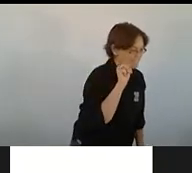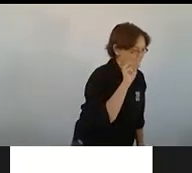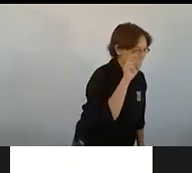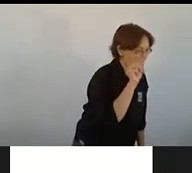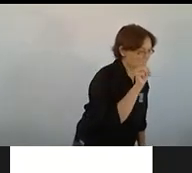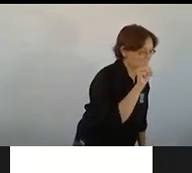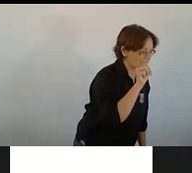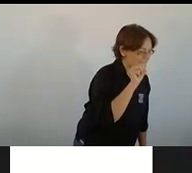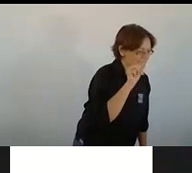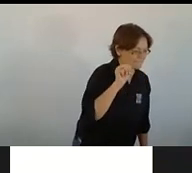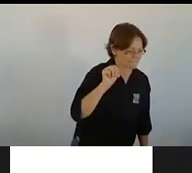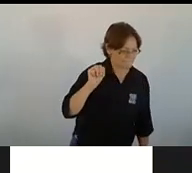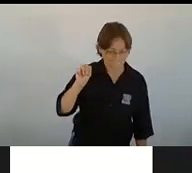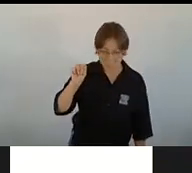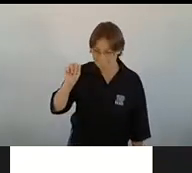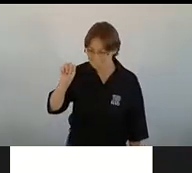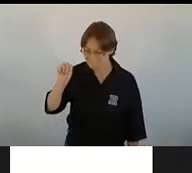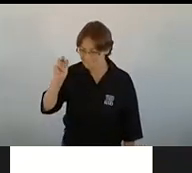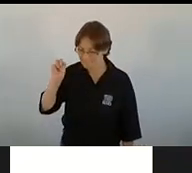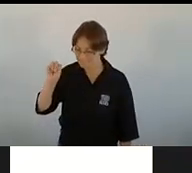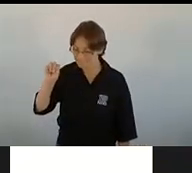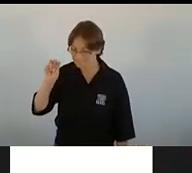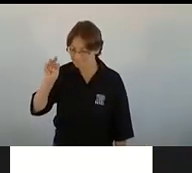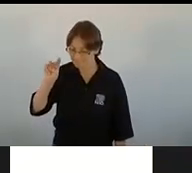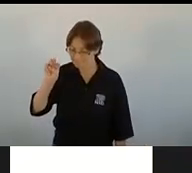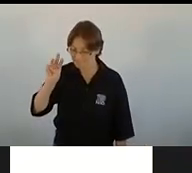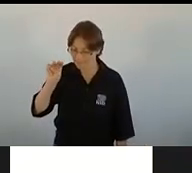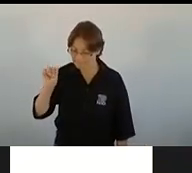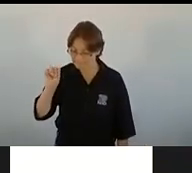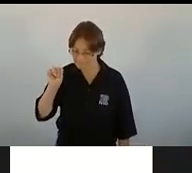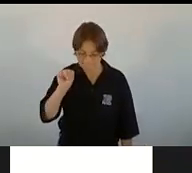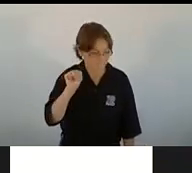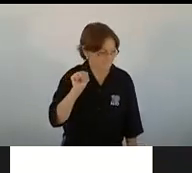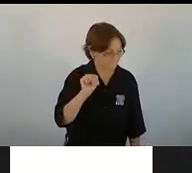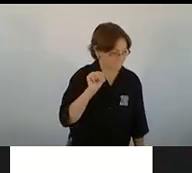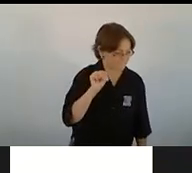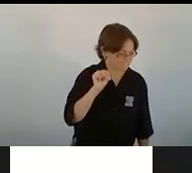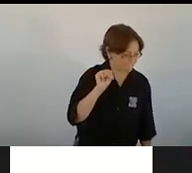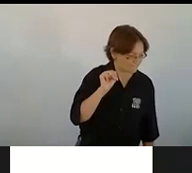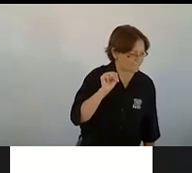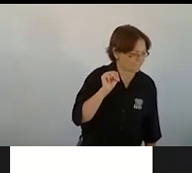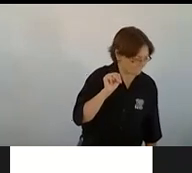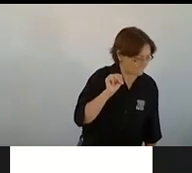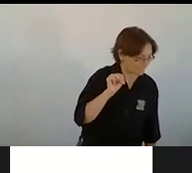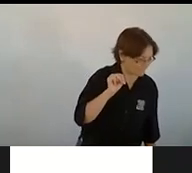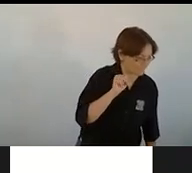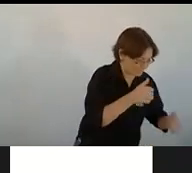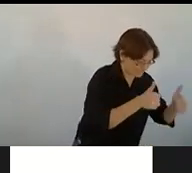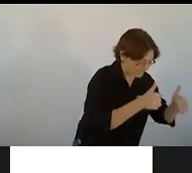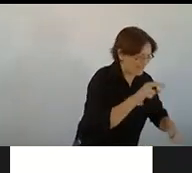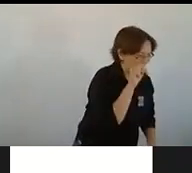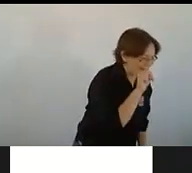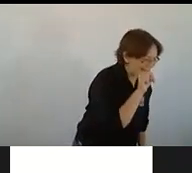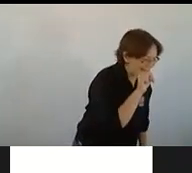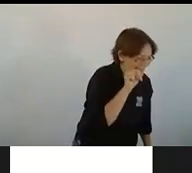M. So again, important for 3 fingers to be clearly separate from